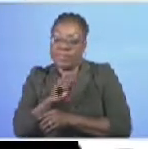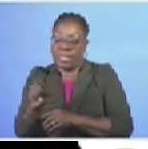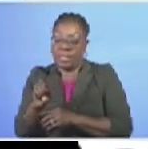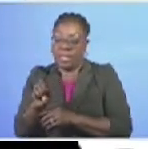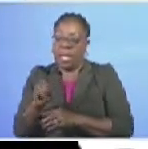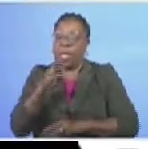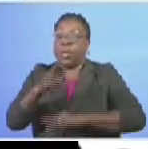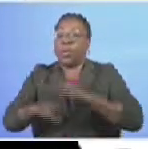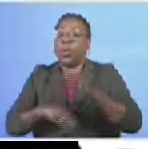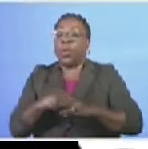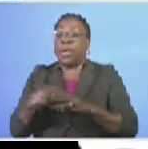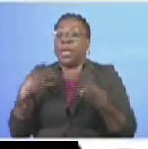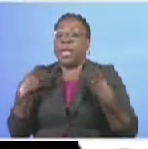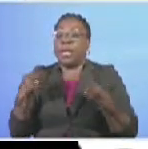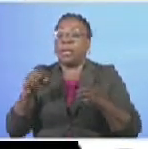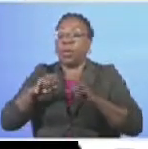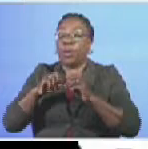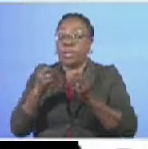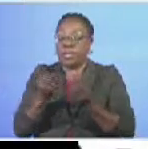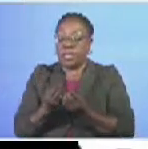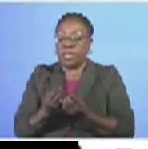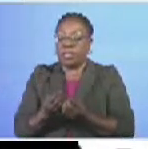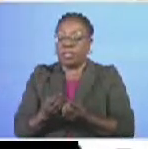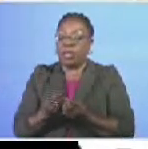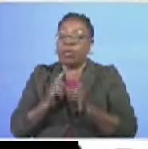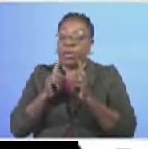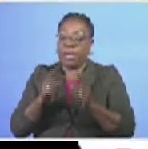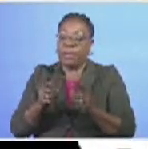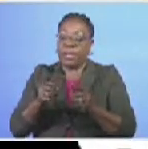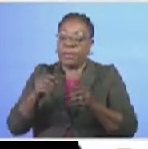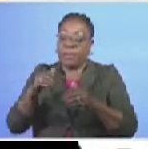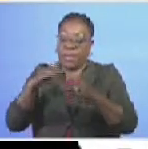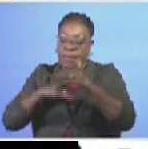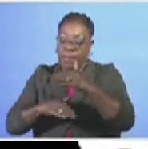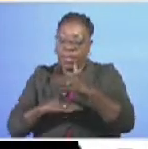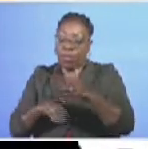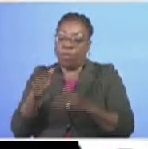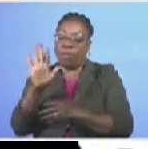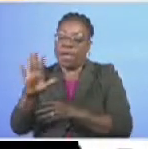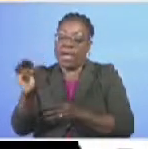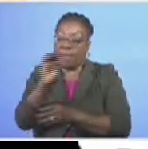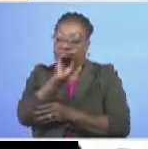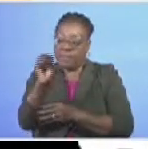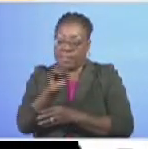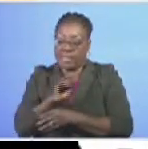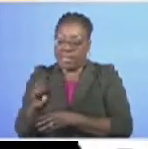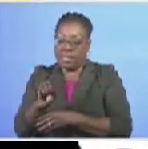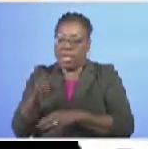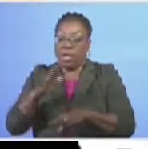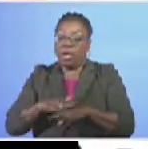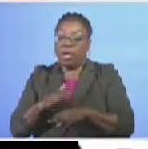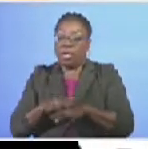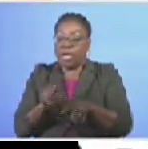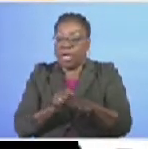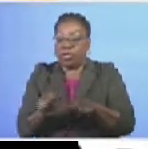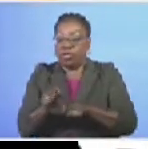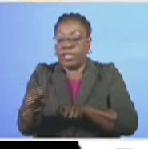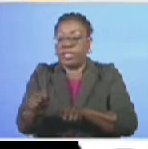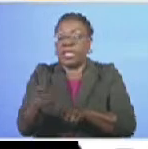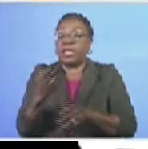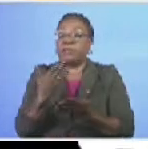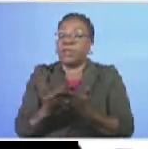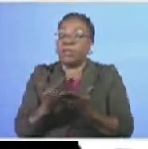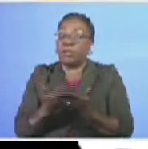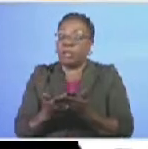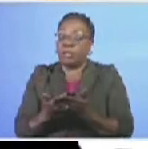recommends the positivity rate remain below 5%. Contact tracing has also been a successful strategy, with more than